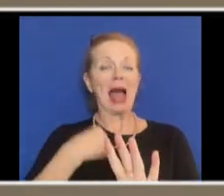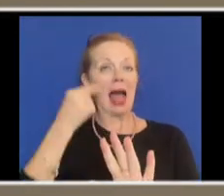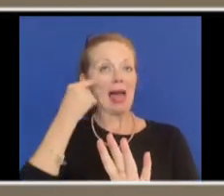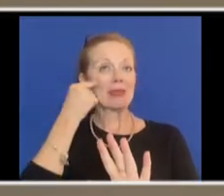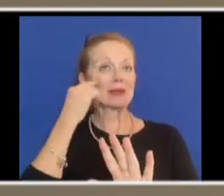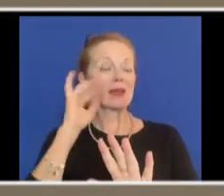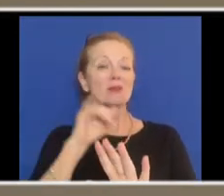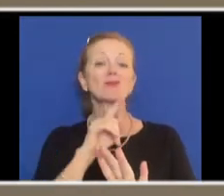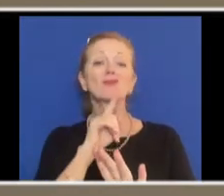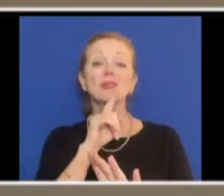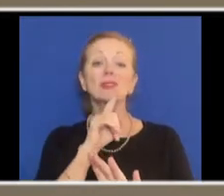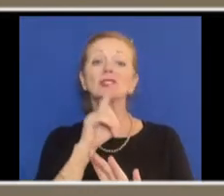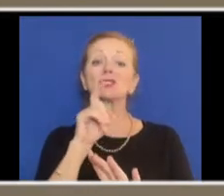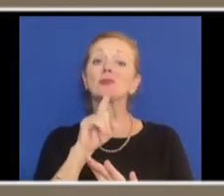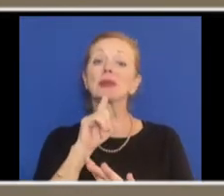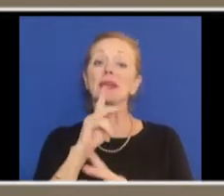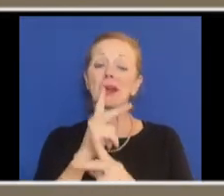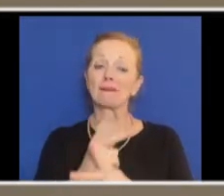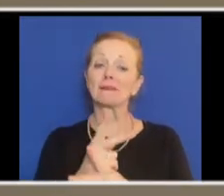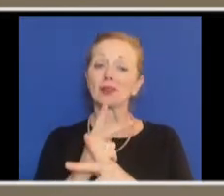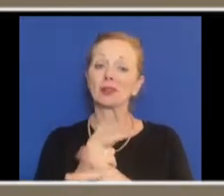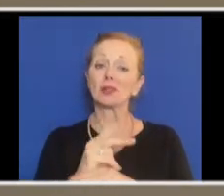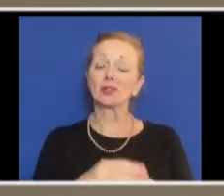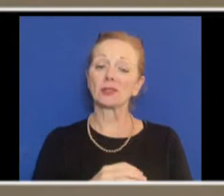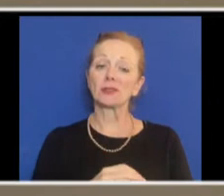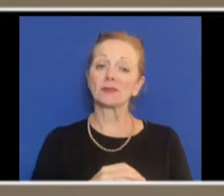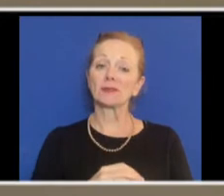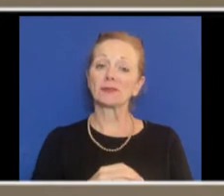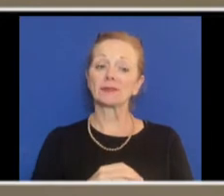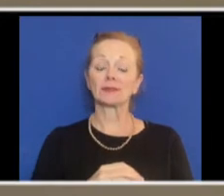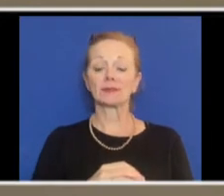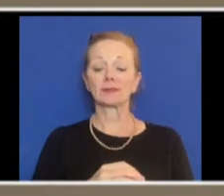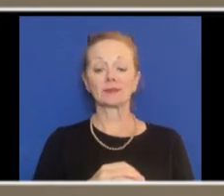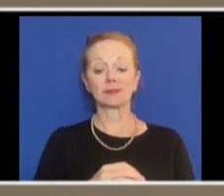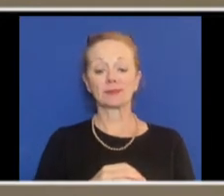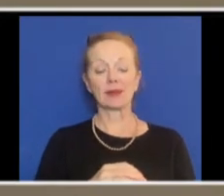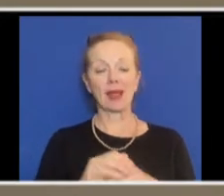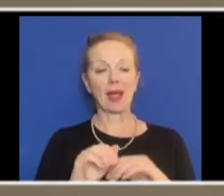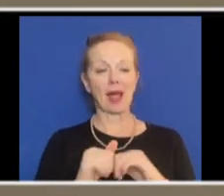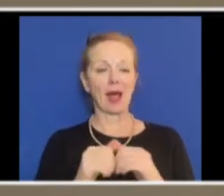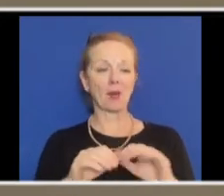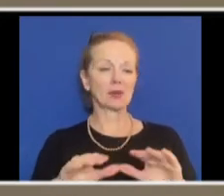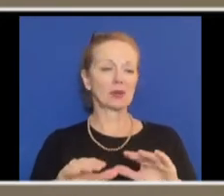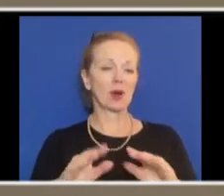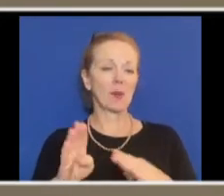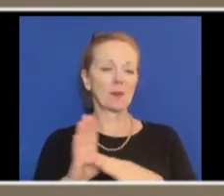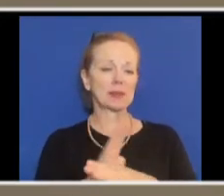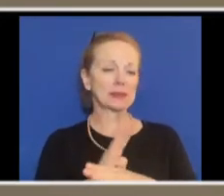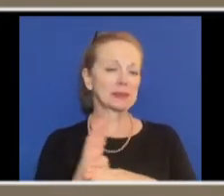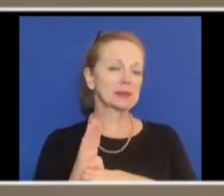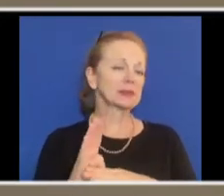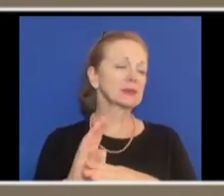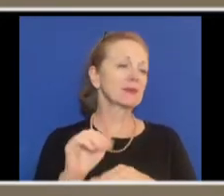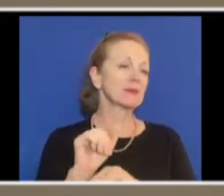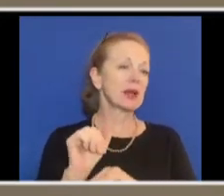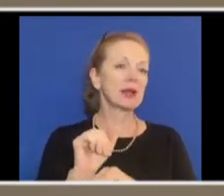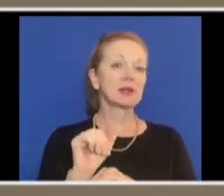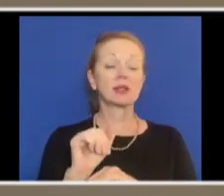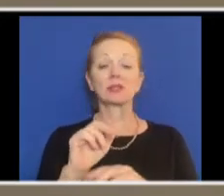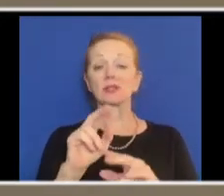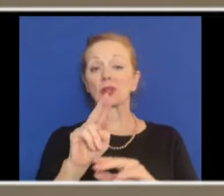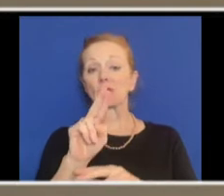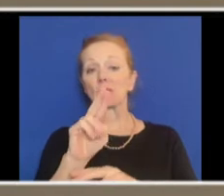really really ought to be careful uh in terms of how we conduct our business Affairs as a unit